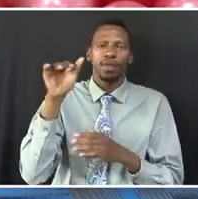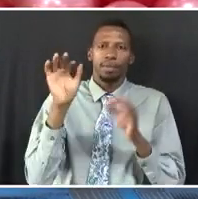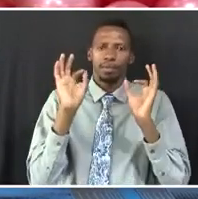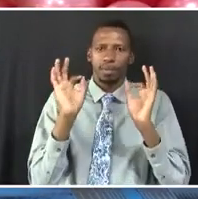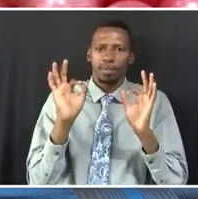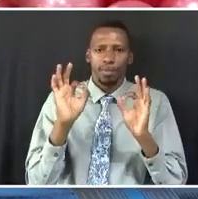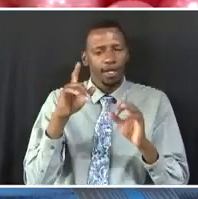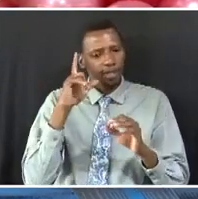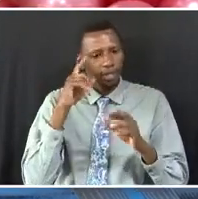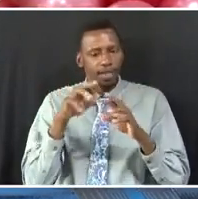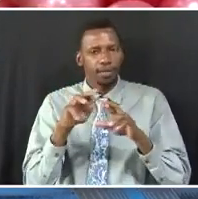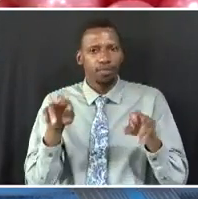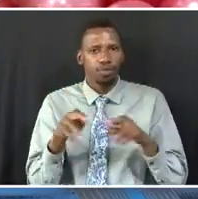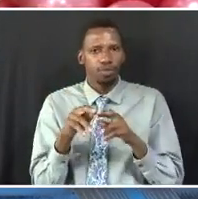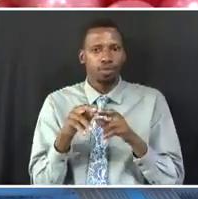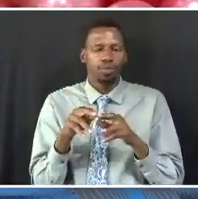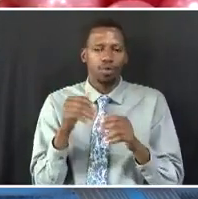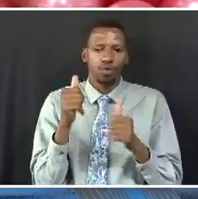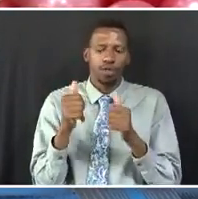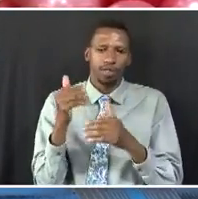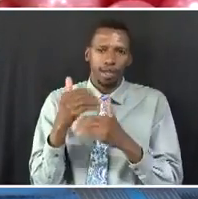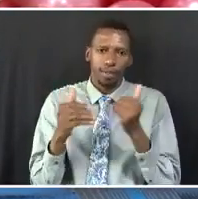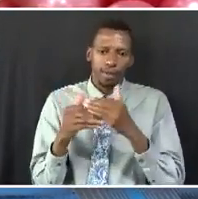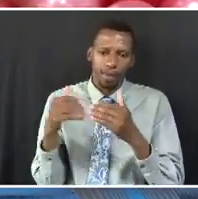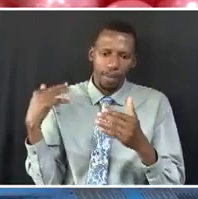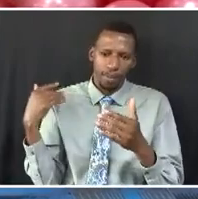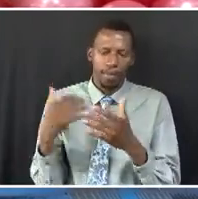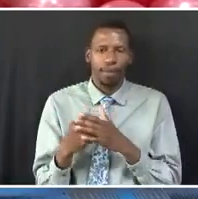wonderful bedroom that has been building all these years. Hello?